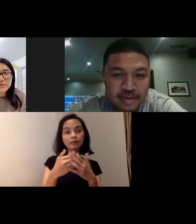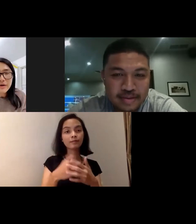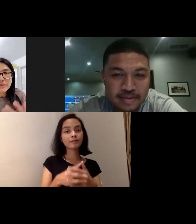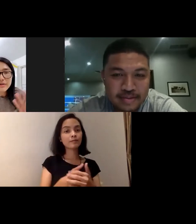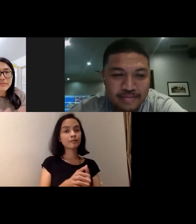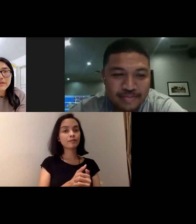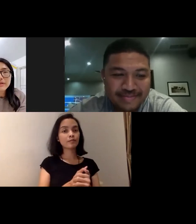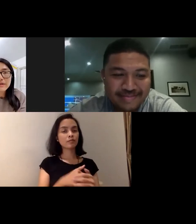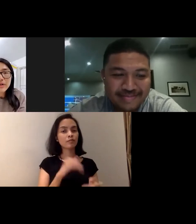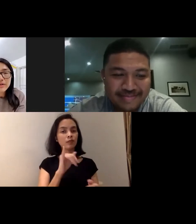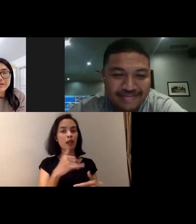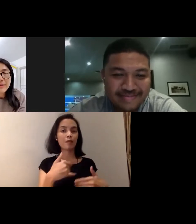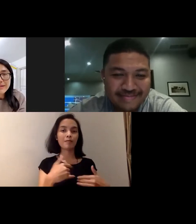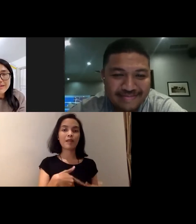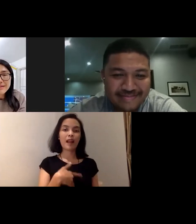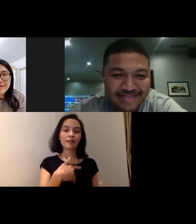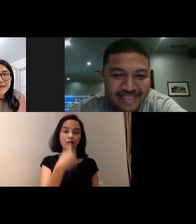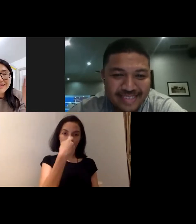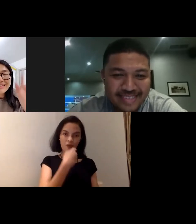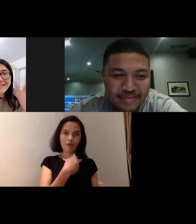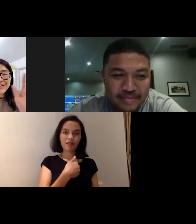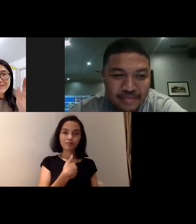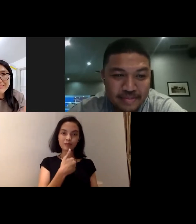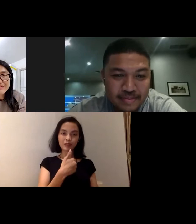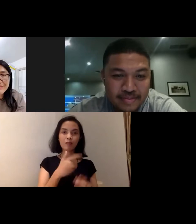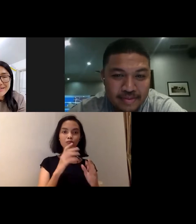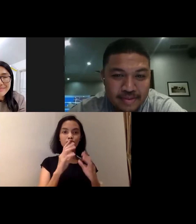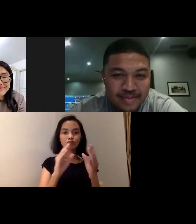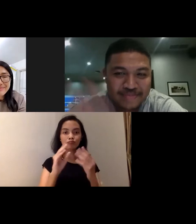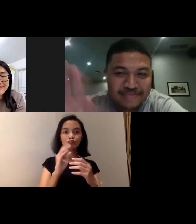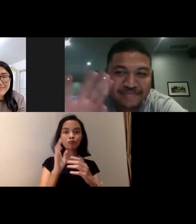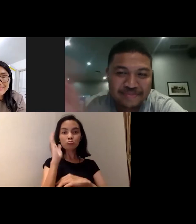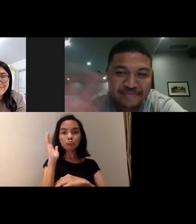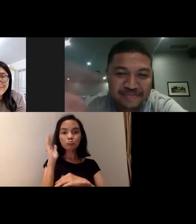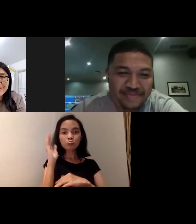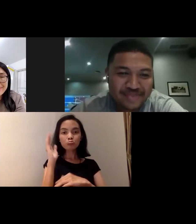it's also my honor to be here and talk to the audience. Bye. Take care. Bye.